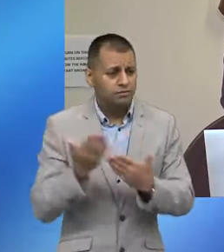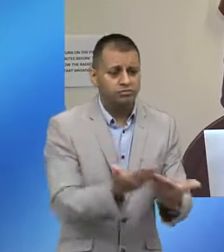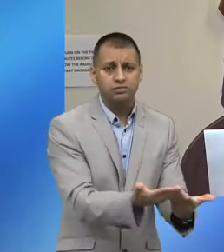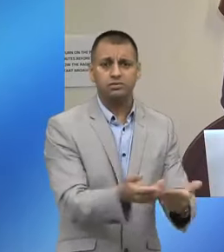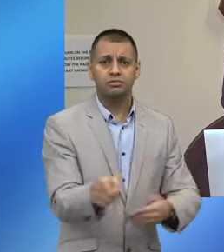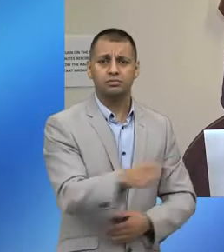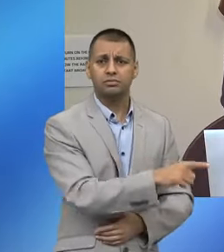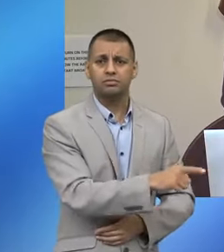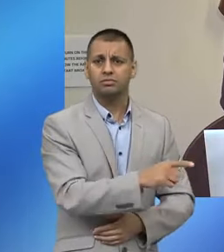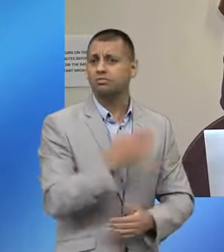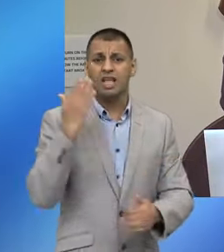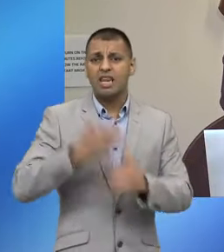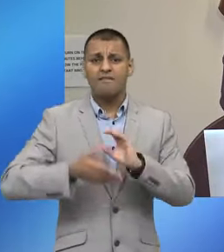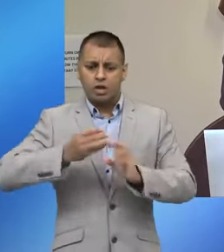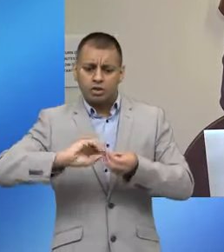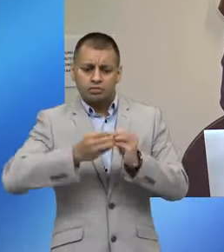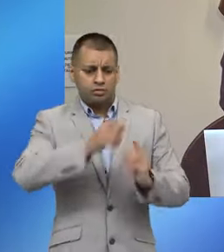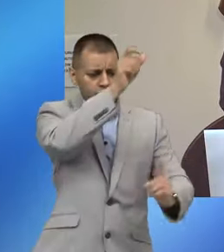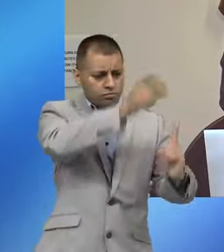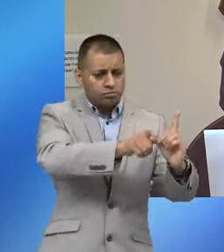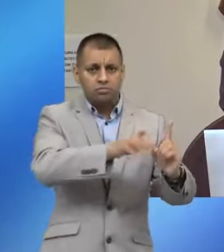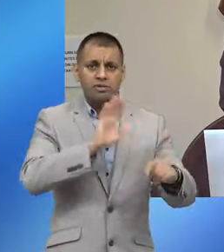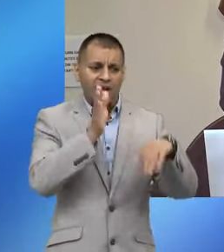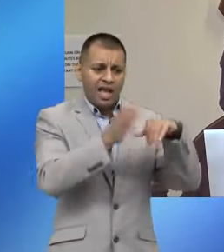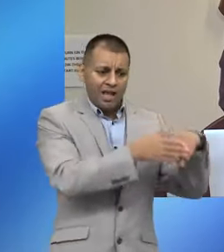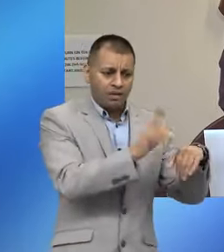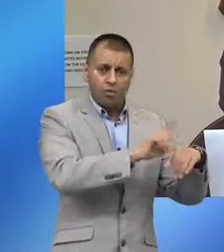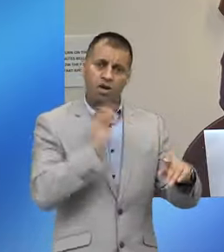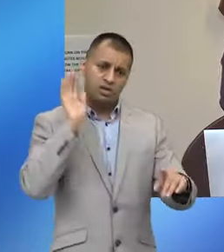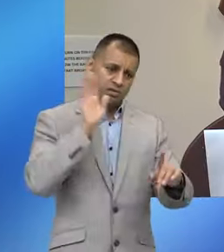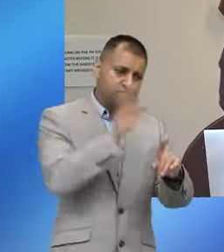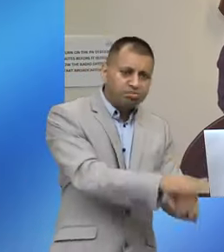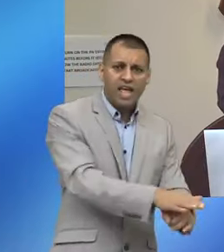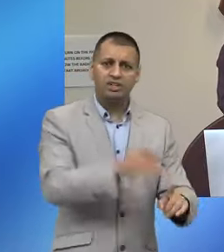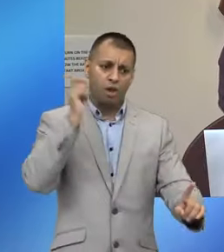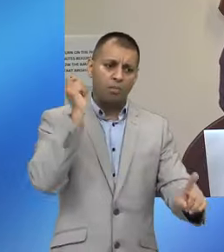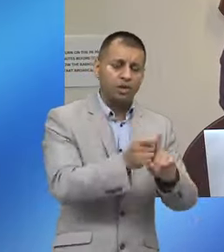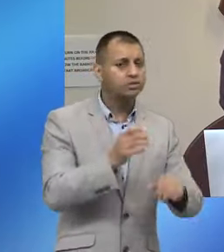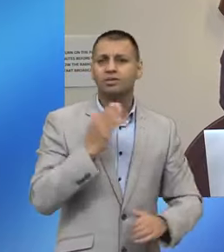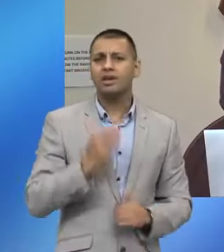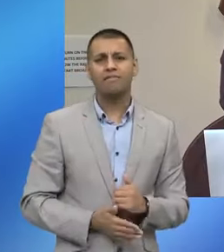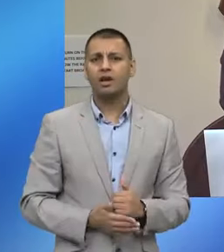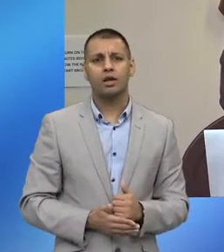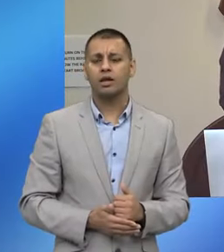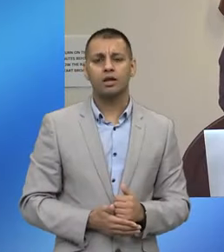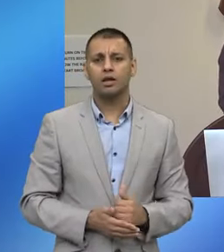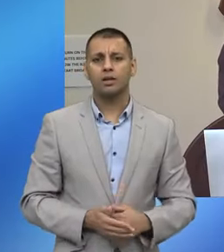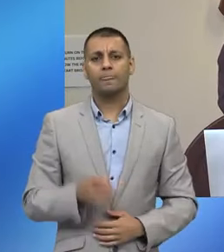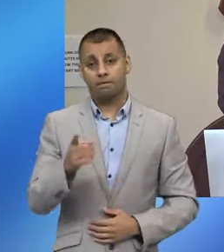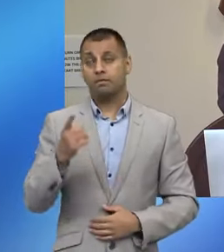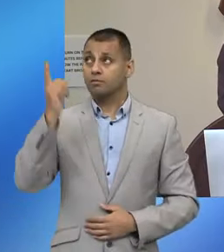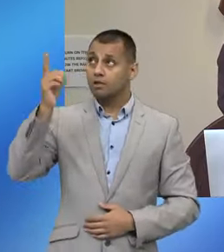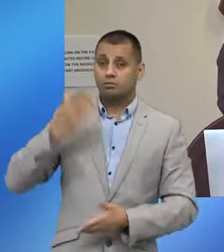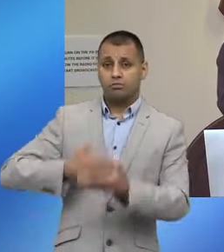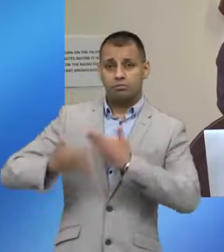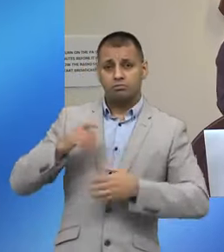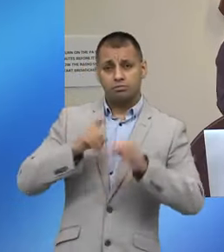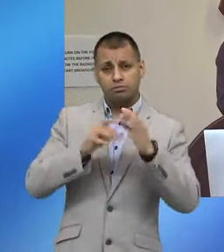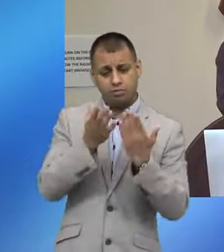his servants. He didn't create a person handicapped to oppress him and to punish him. Allah Azza wa Jalla mentioned in many ayahs